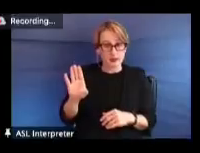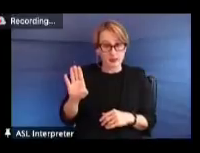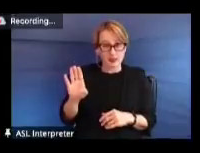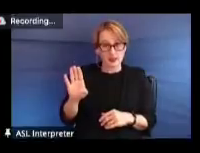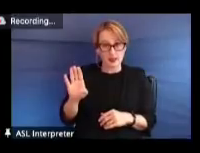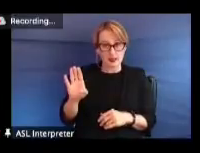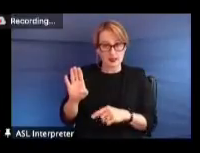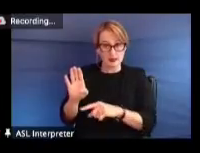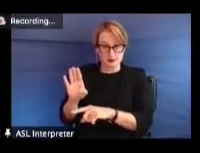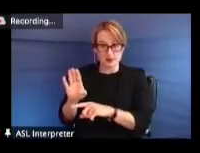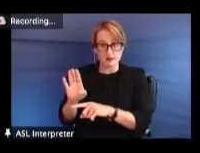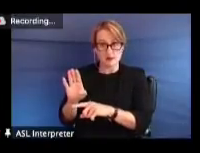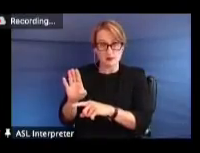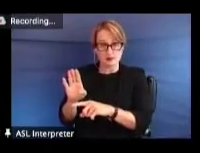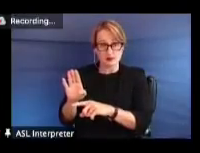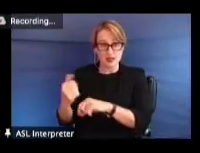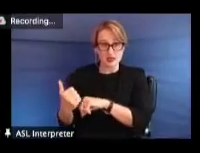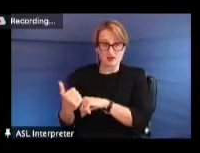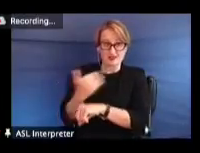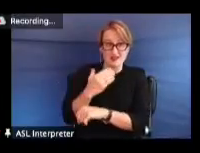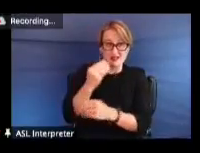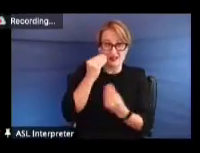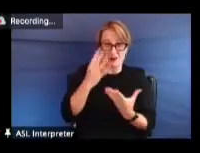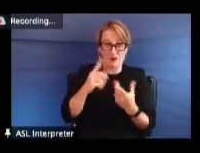send the information to us.